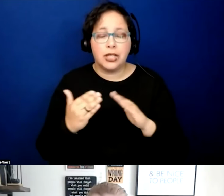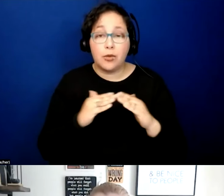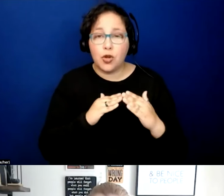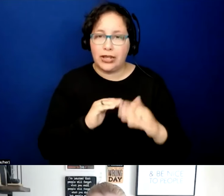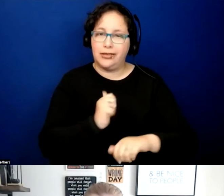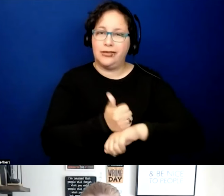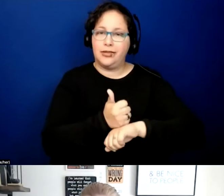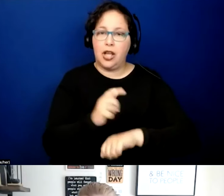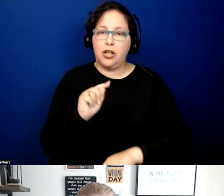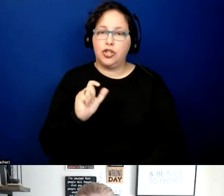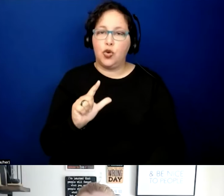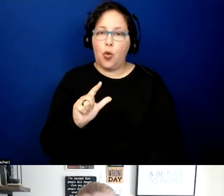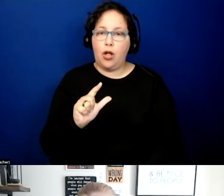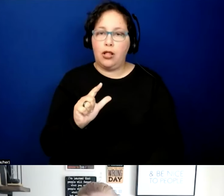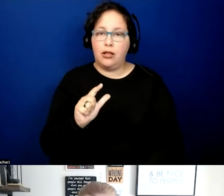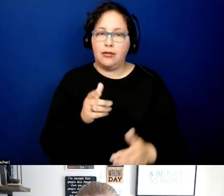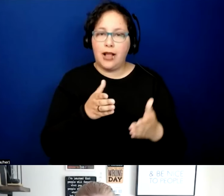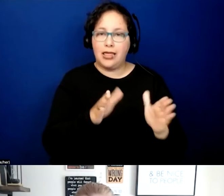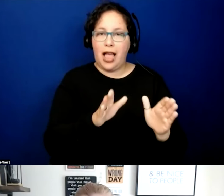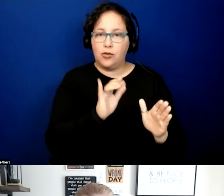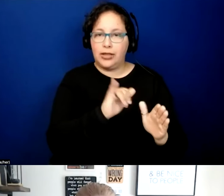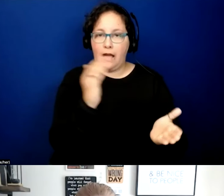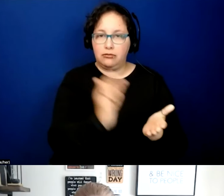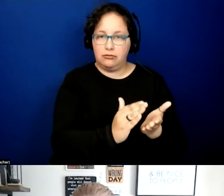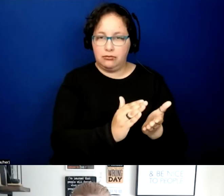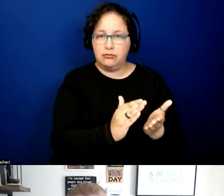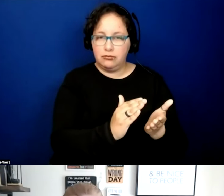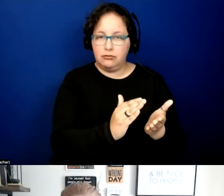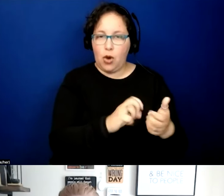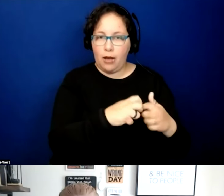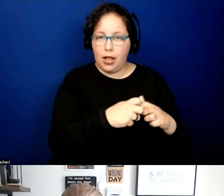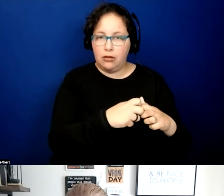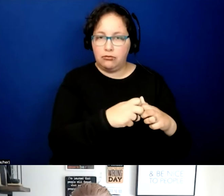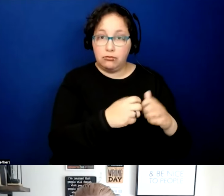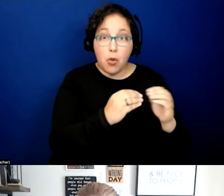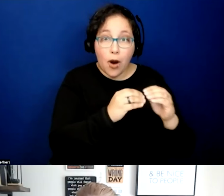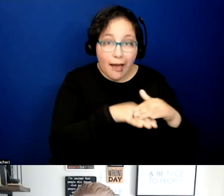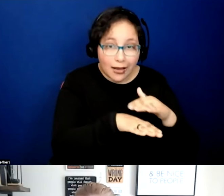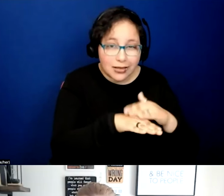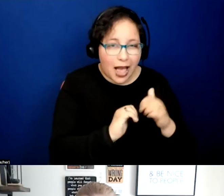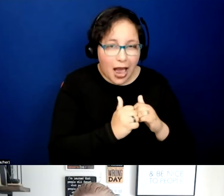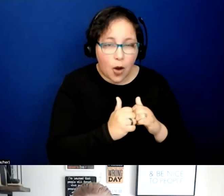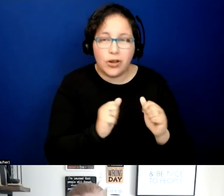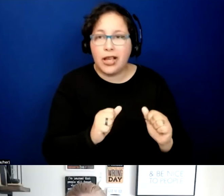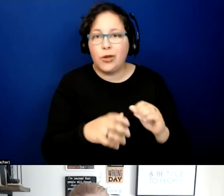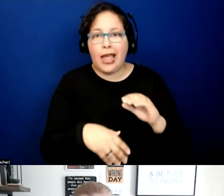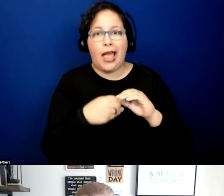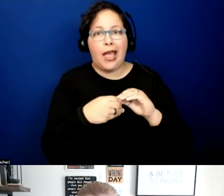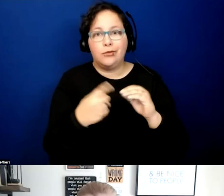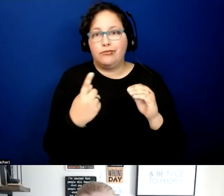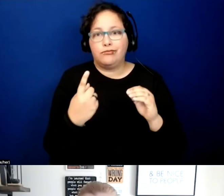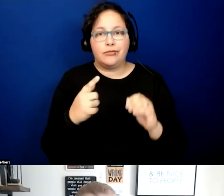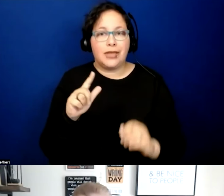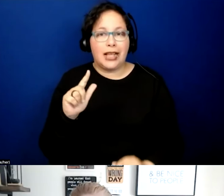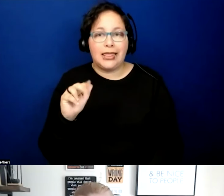tool that allows that to be less of a concern? Is there, could we, build a linter or something that could just